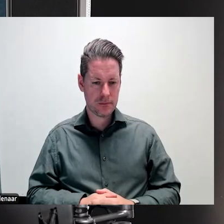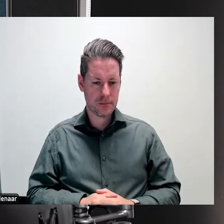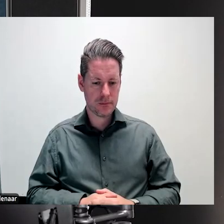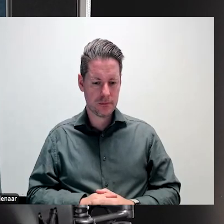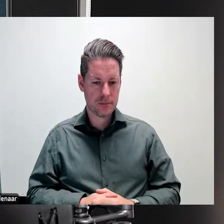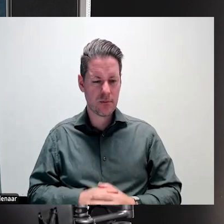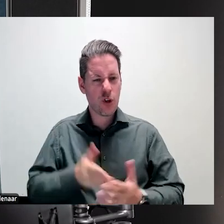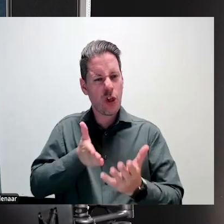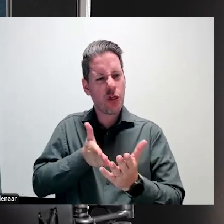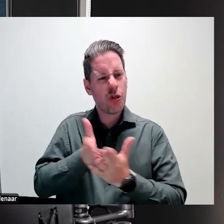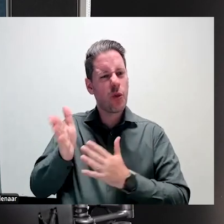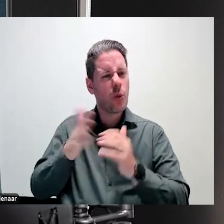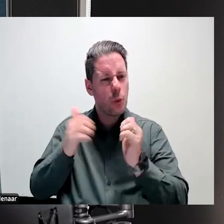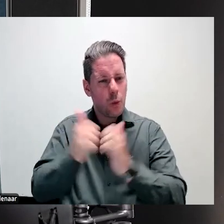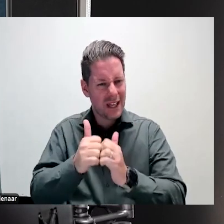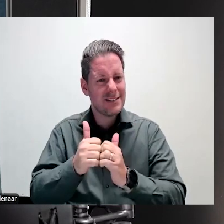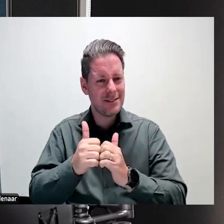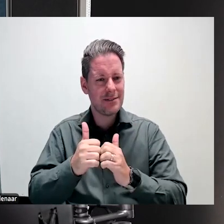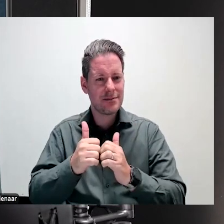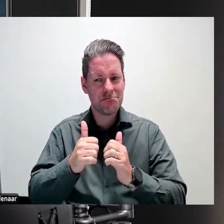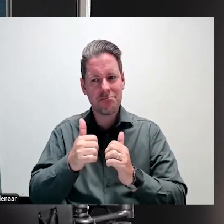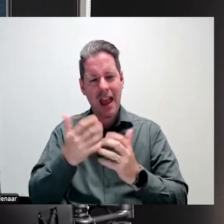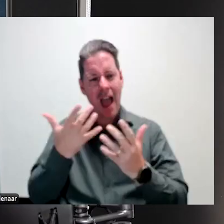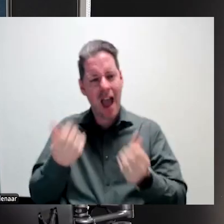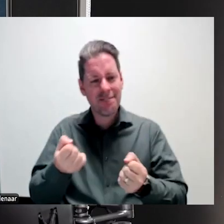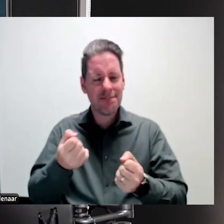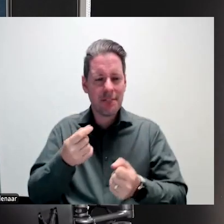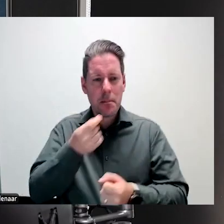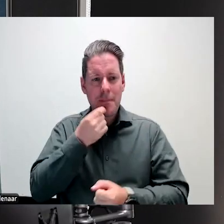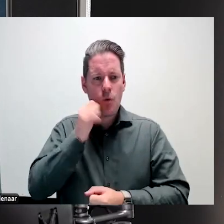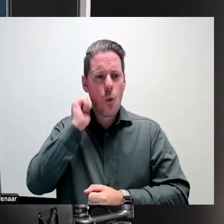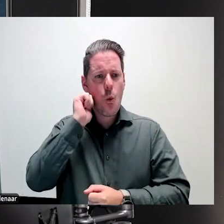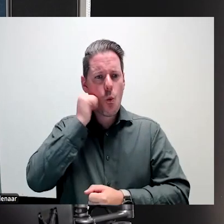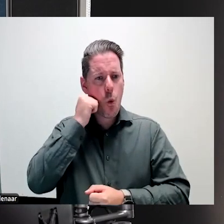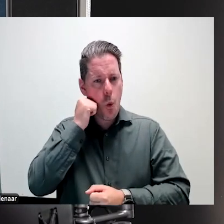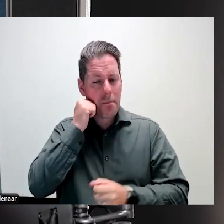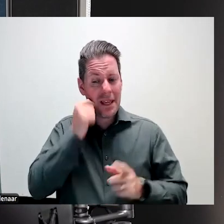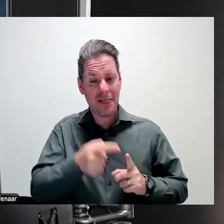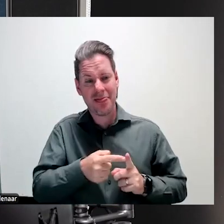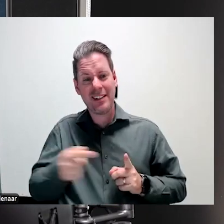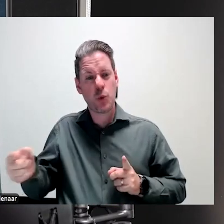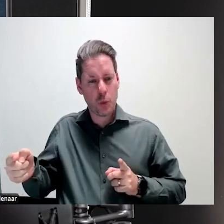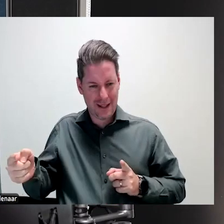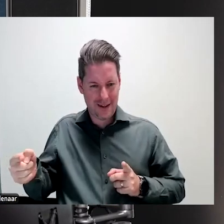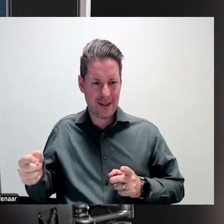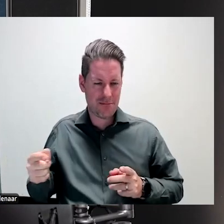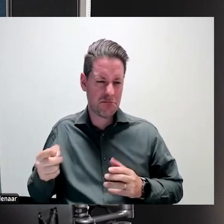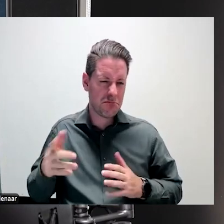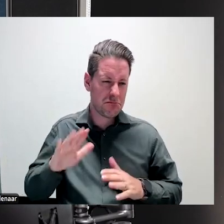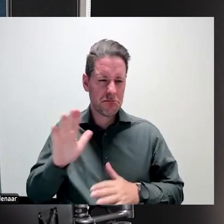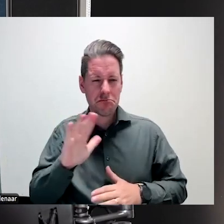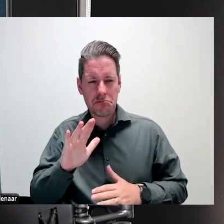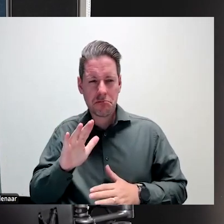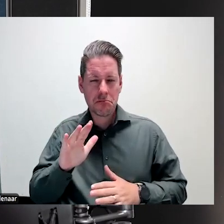in as we head through the weekend. We do have a general warming trend pretty much for the rest of the week now. We'll see